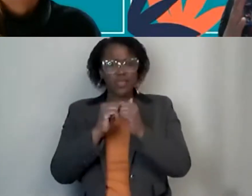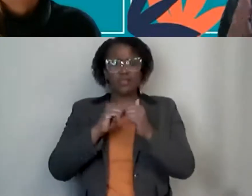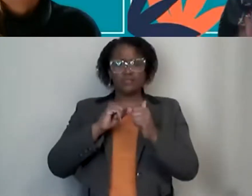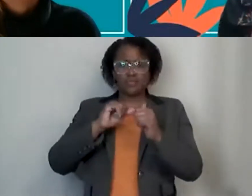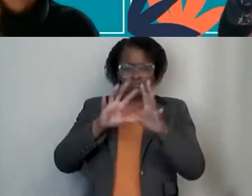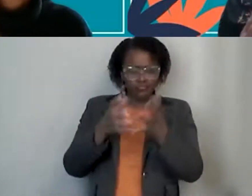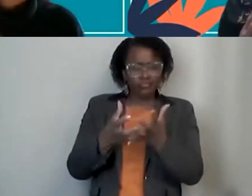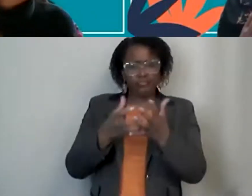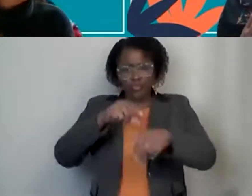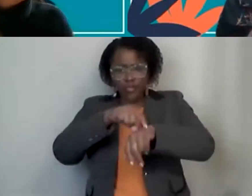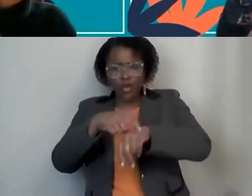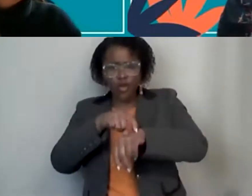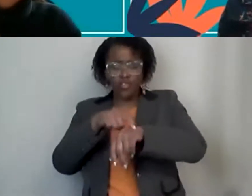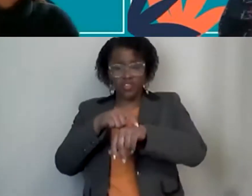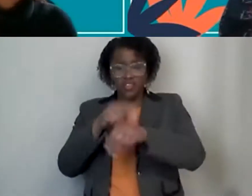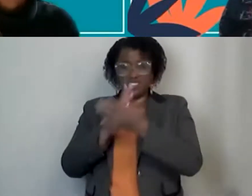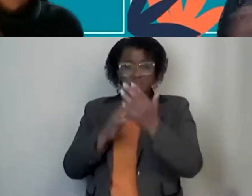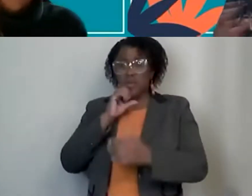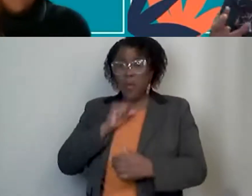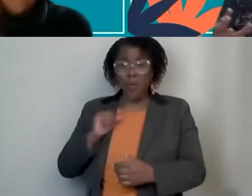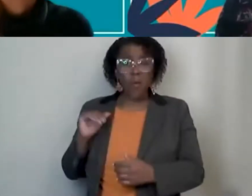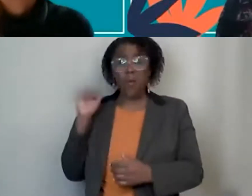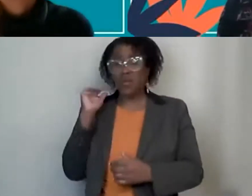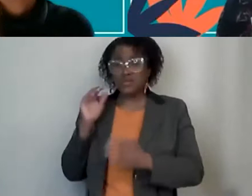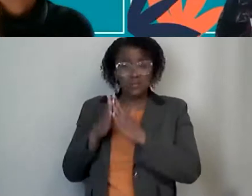the oldest colonial texts actually said,